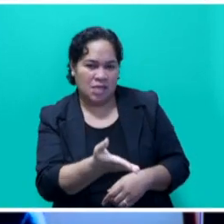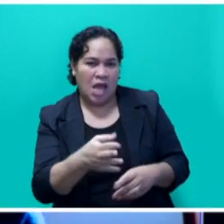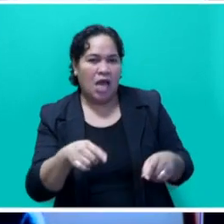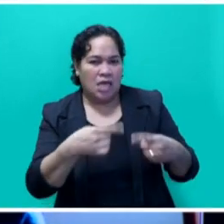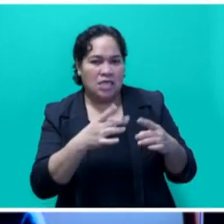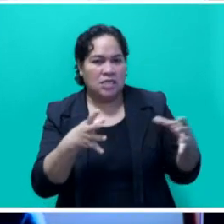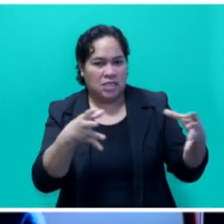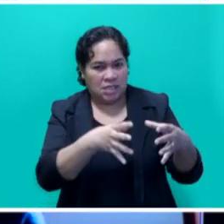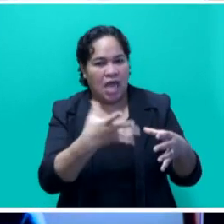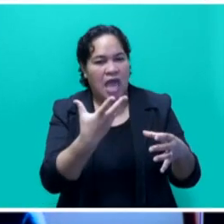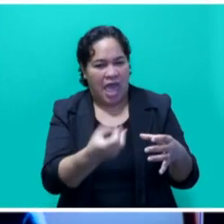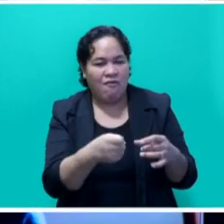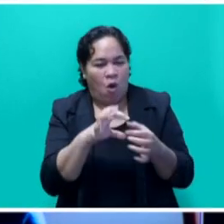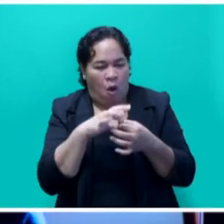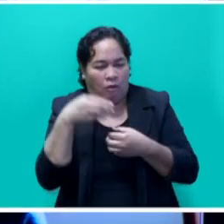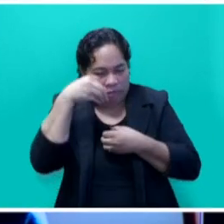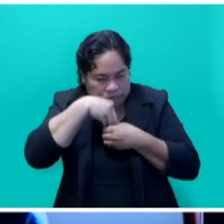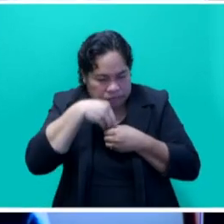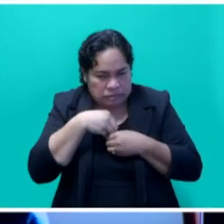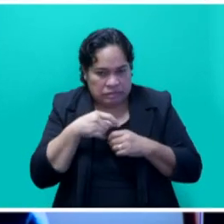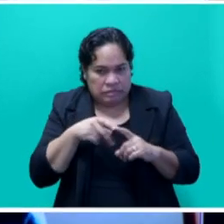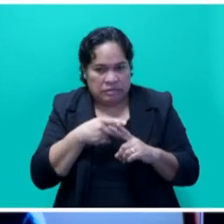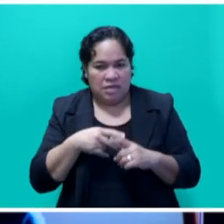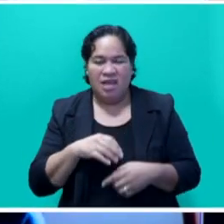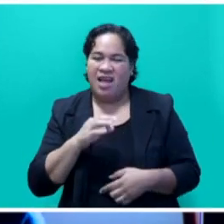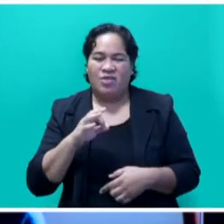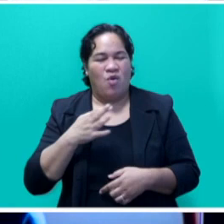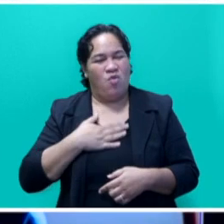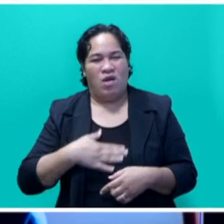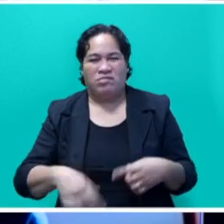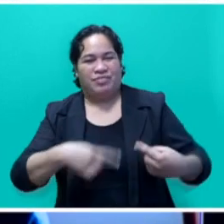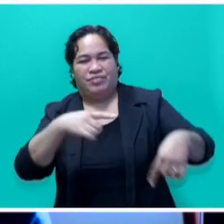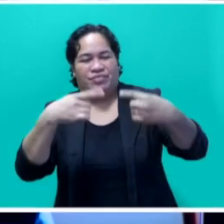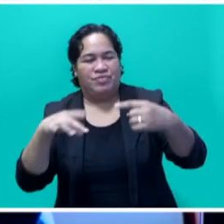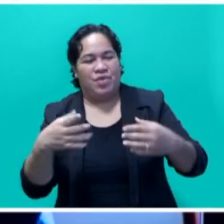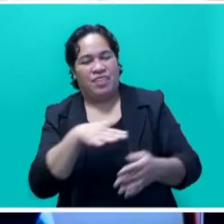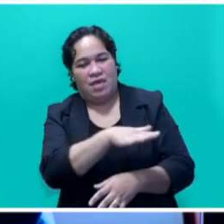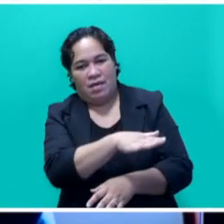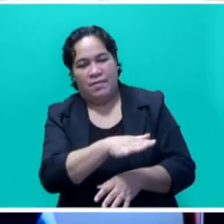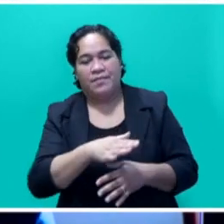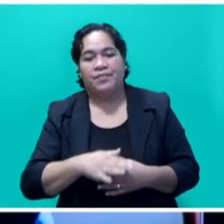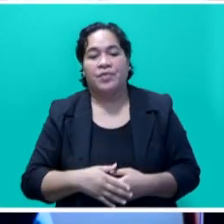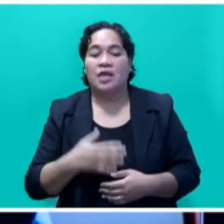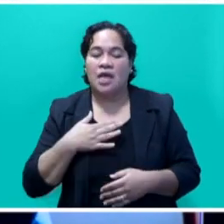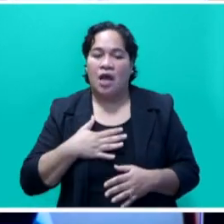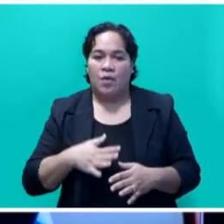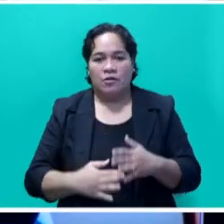so much time on it to be able to argue about these bills. Mr. Speaker, sir, I'll end there